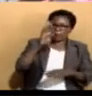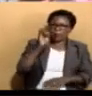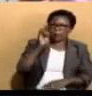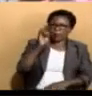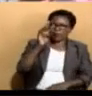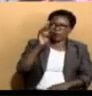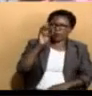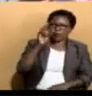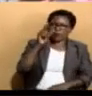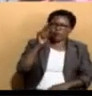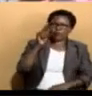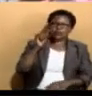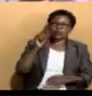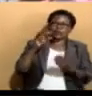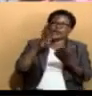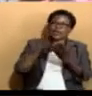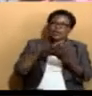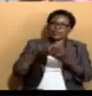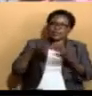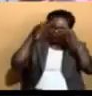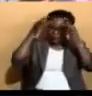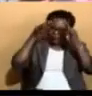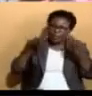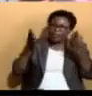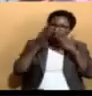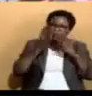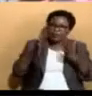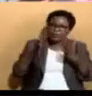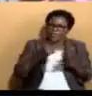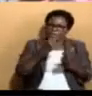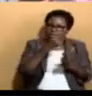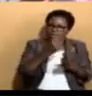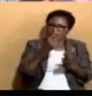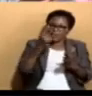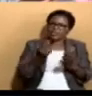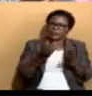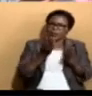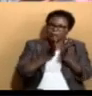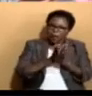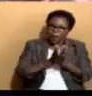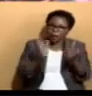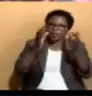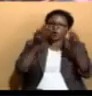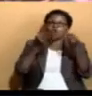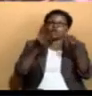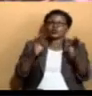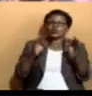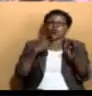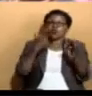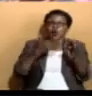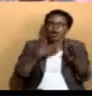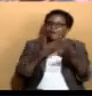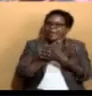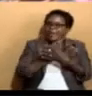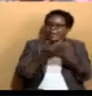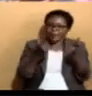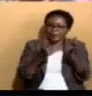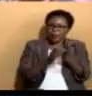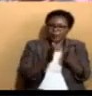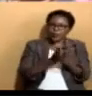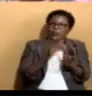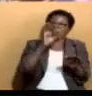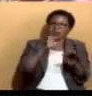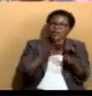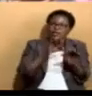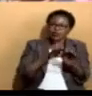was determined, every public official having anything to do with elections